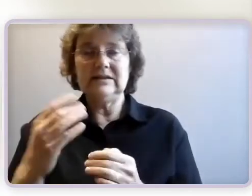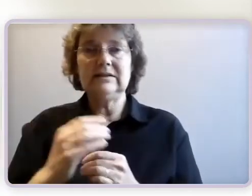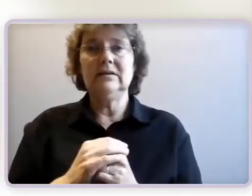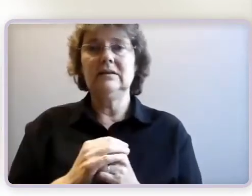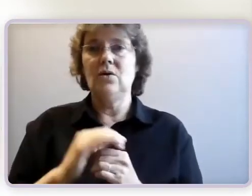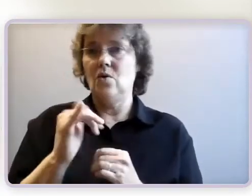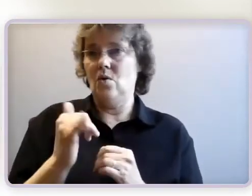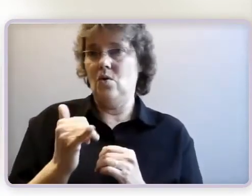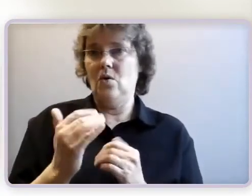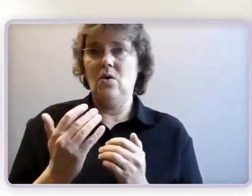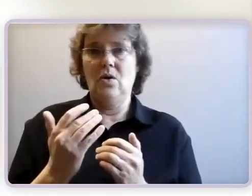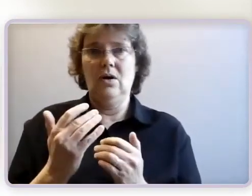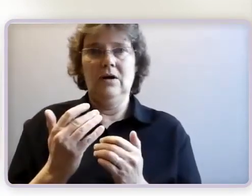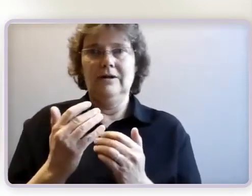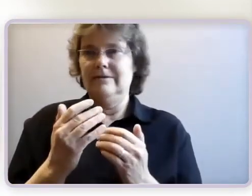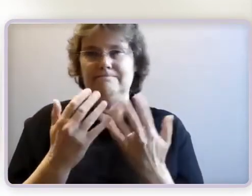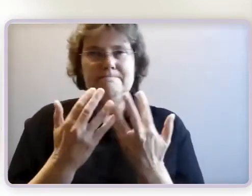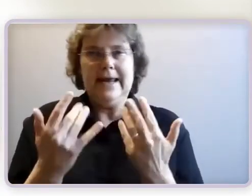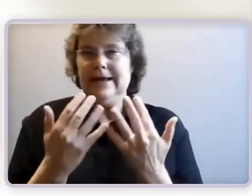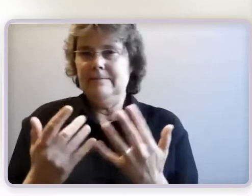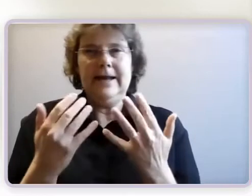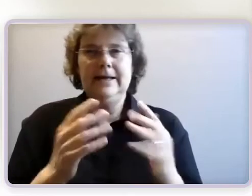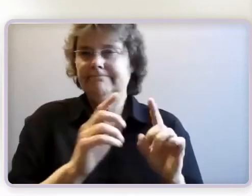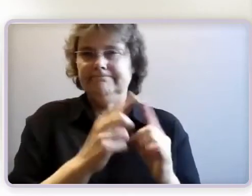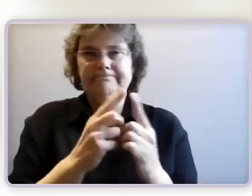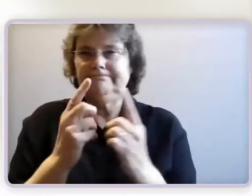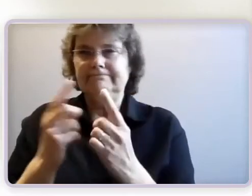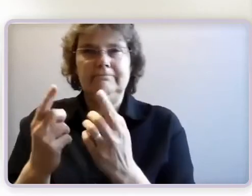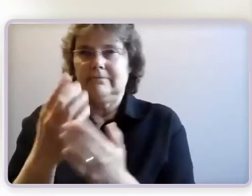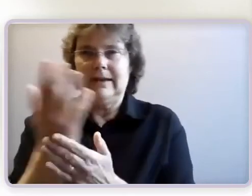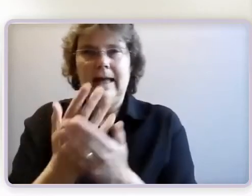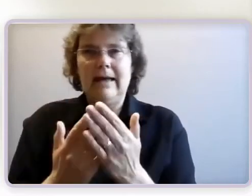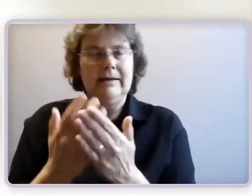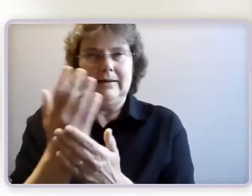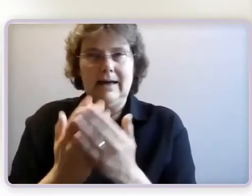it's many different stories that have happened over time.